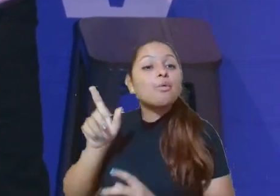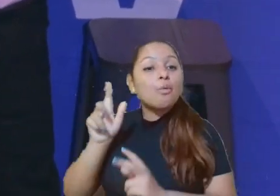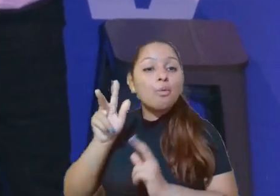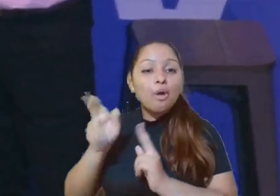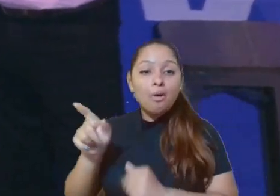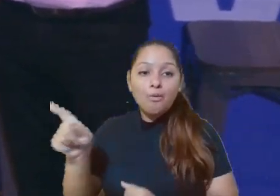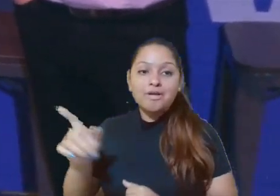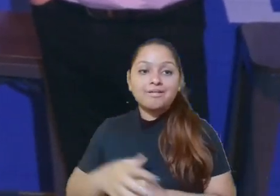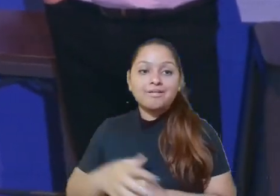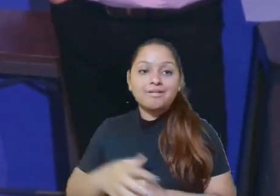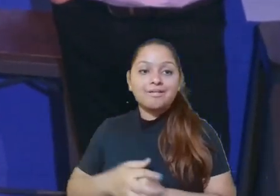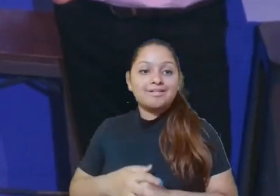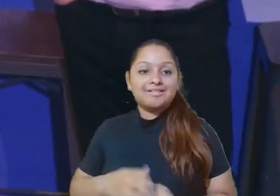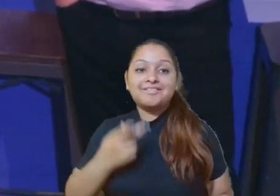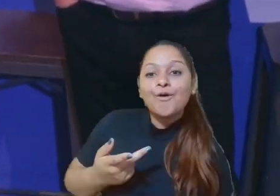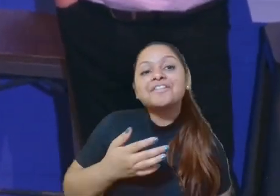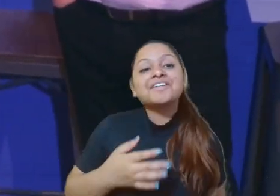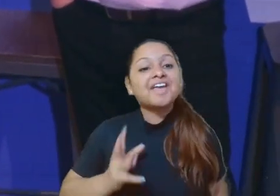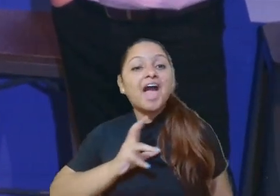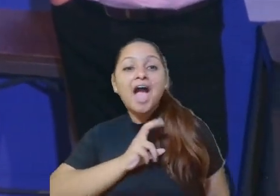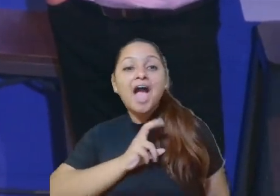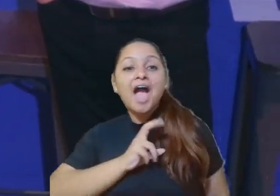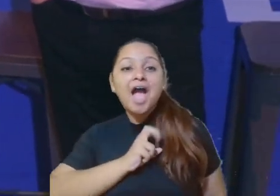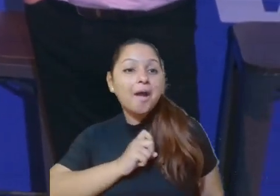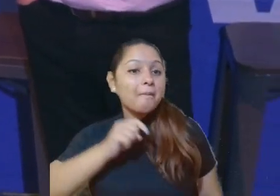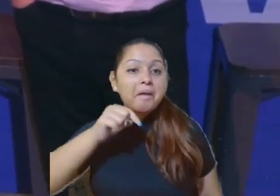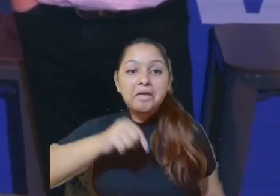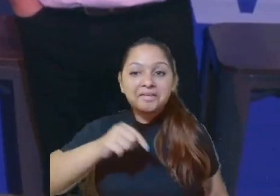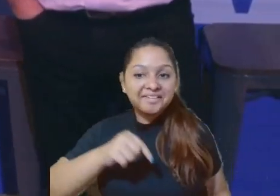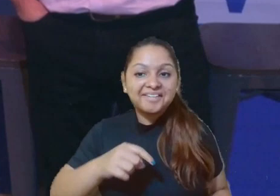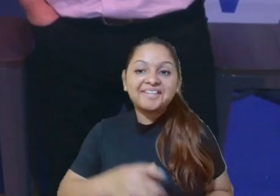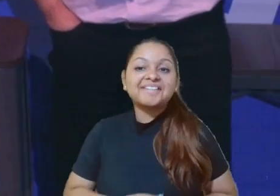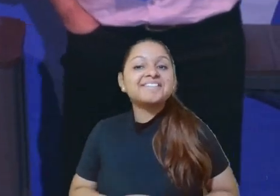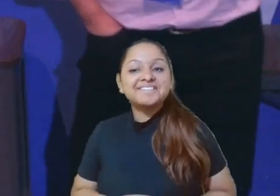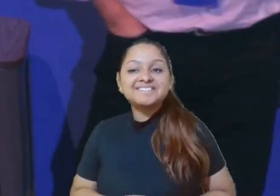he made a love declaration to the Suzano Ventures, I would say.